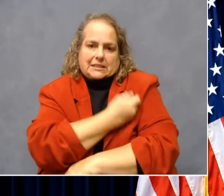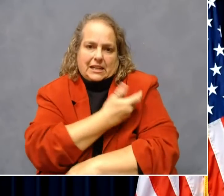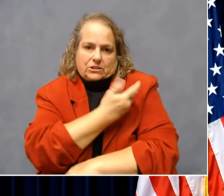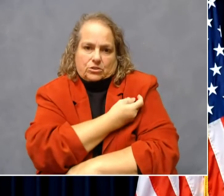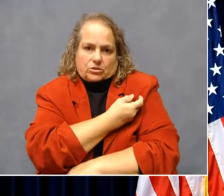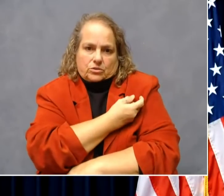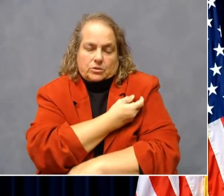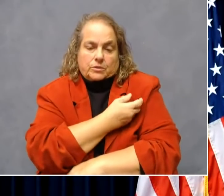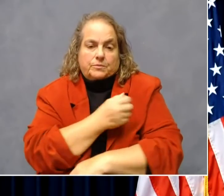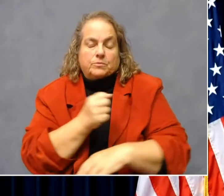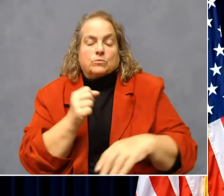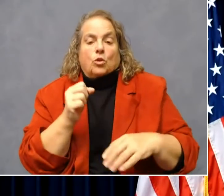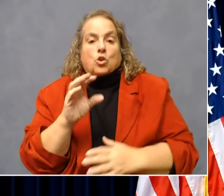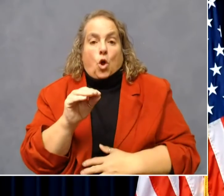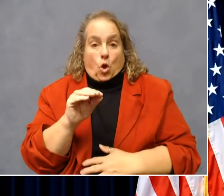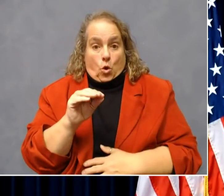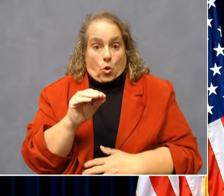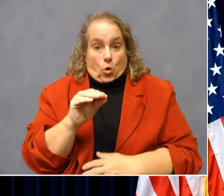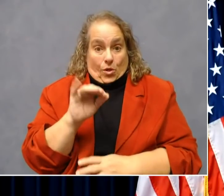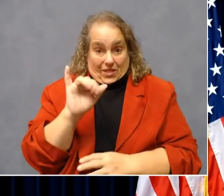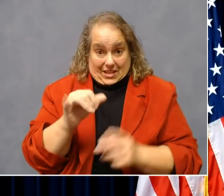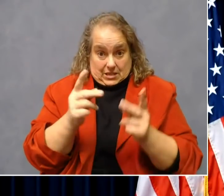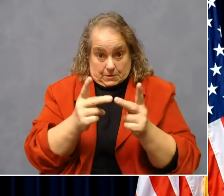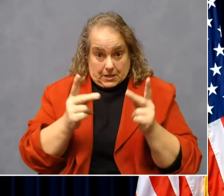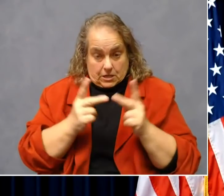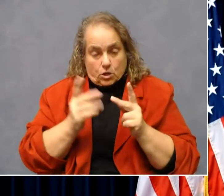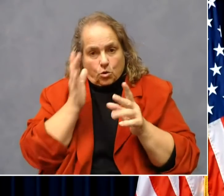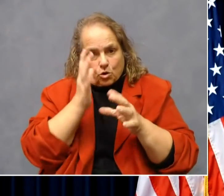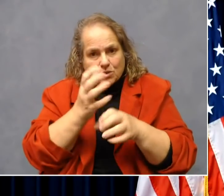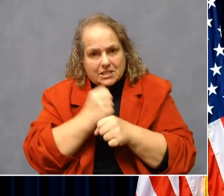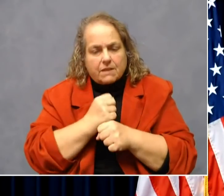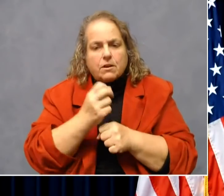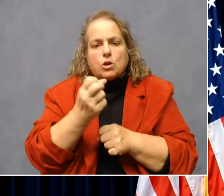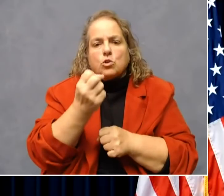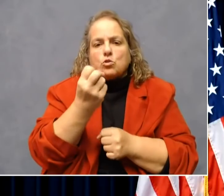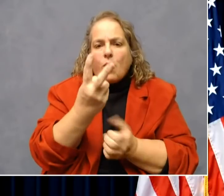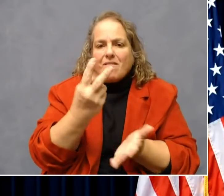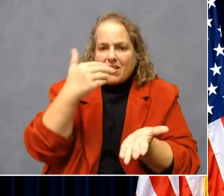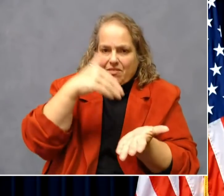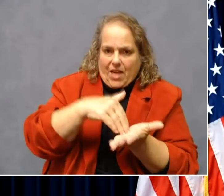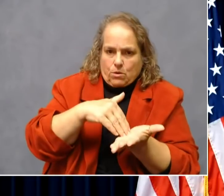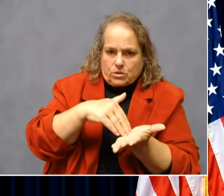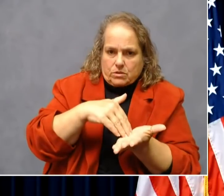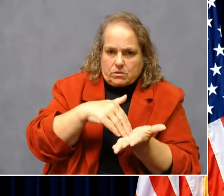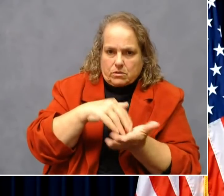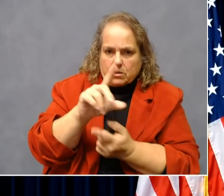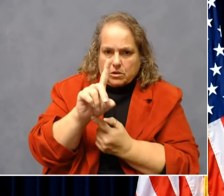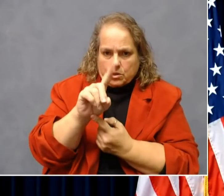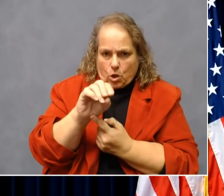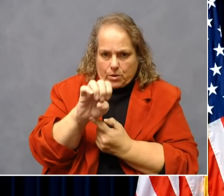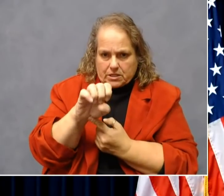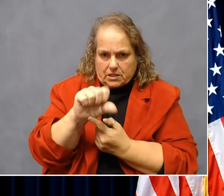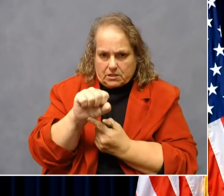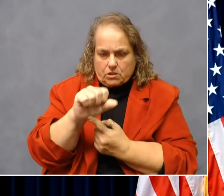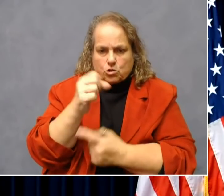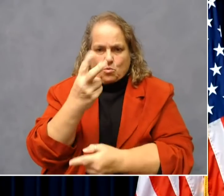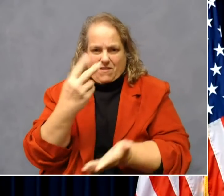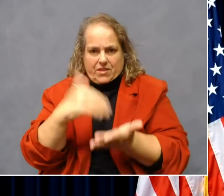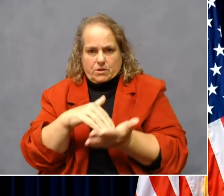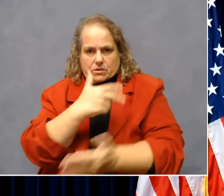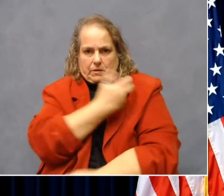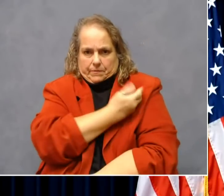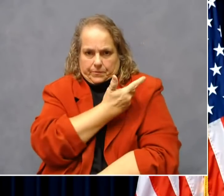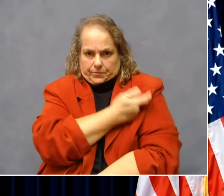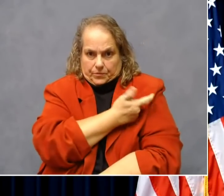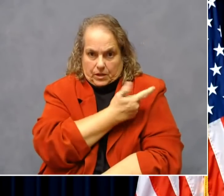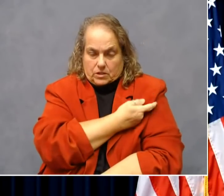These facilities will receive 12,000 doses. We are finalizing a list of